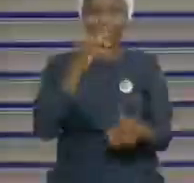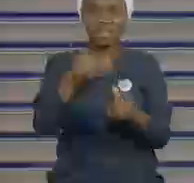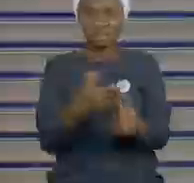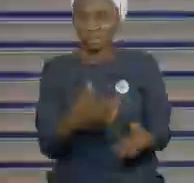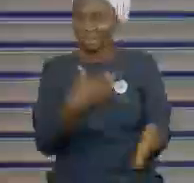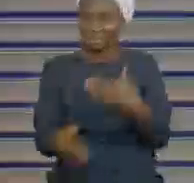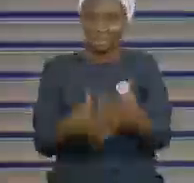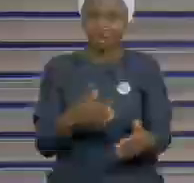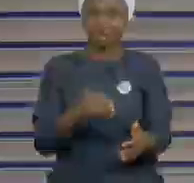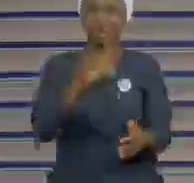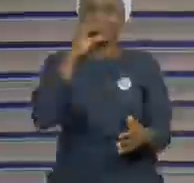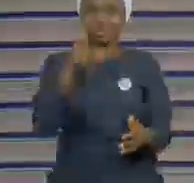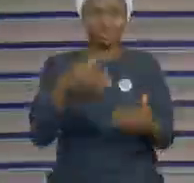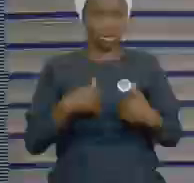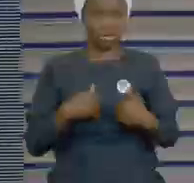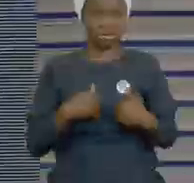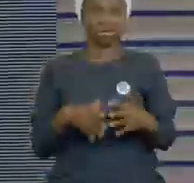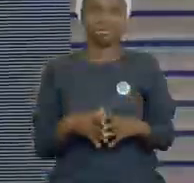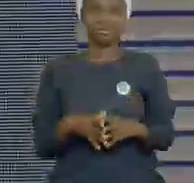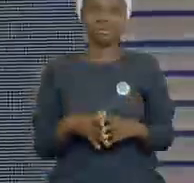whatever drink you have.